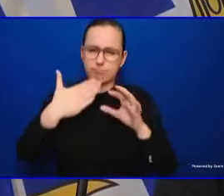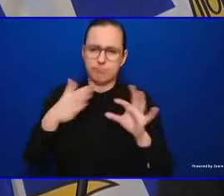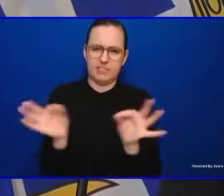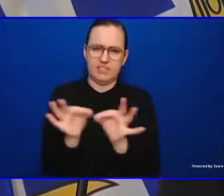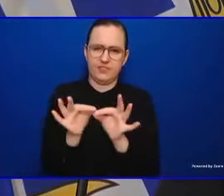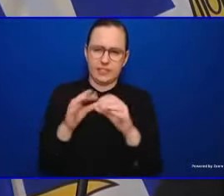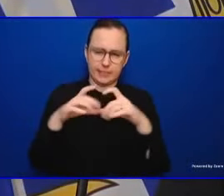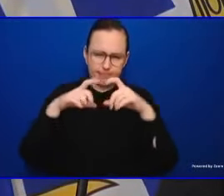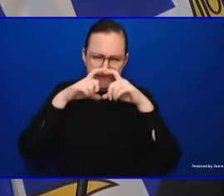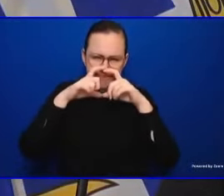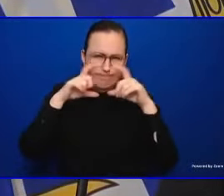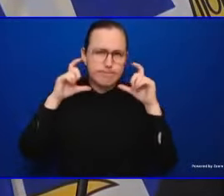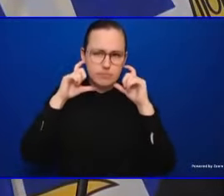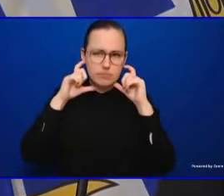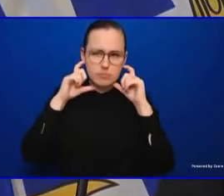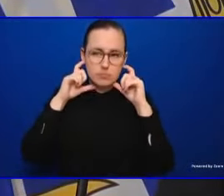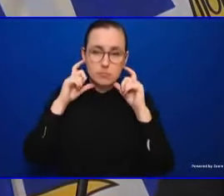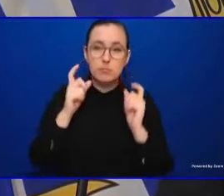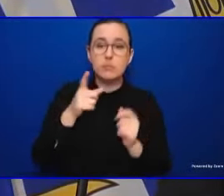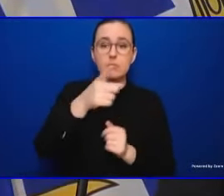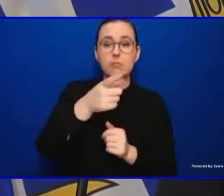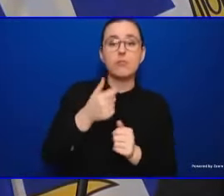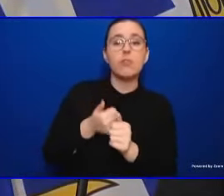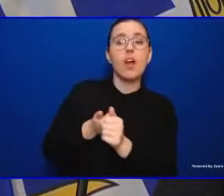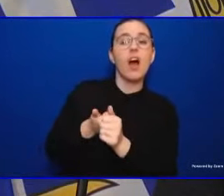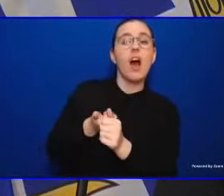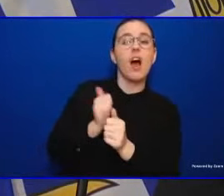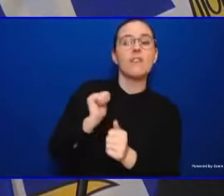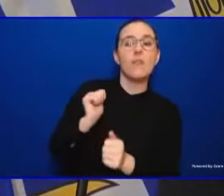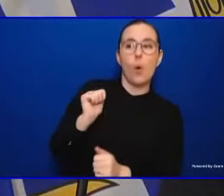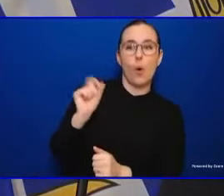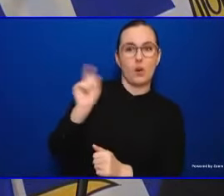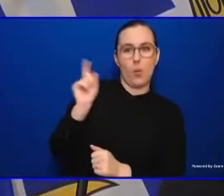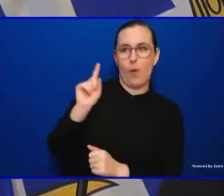off chance that you might pass it on to somebody else.